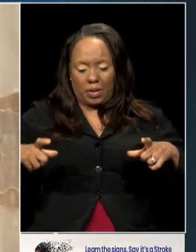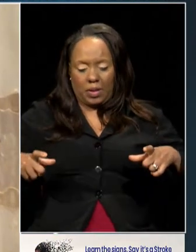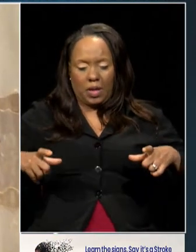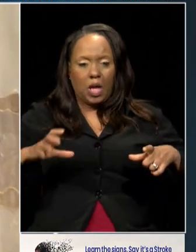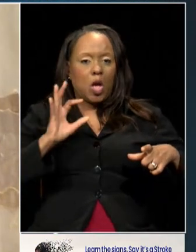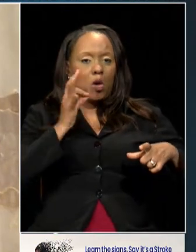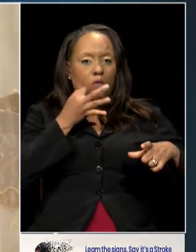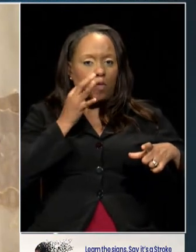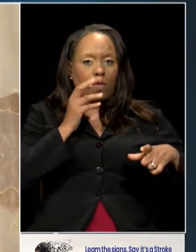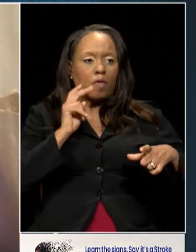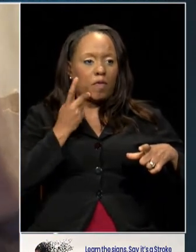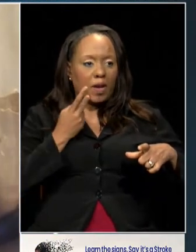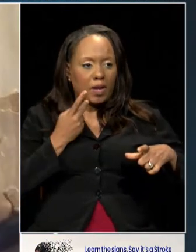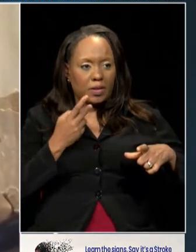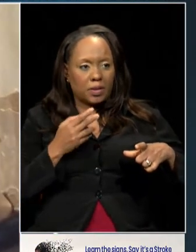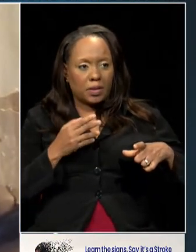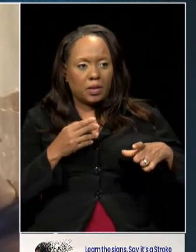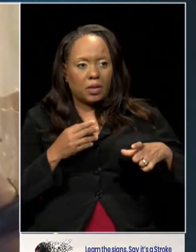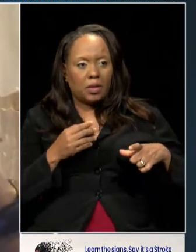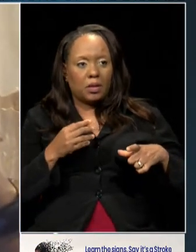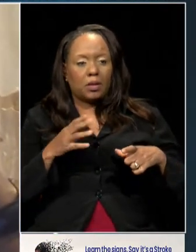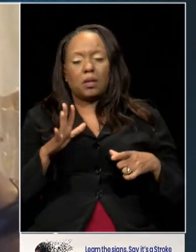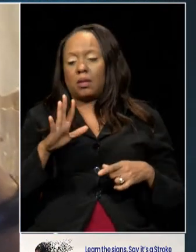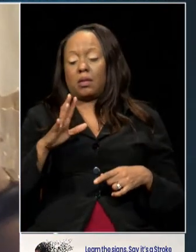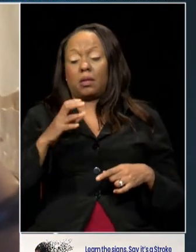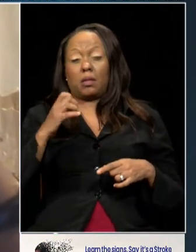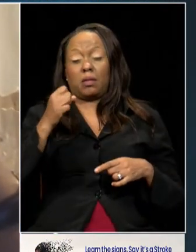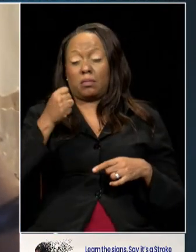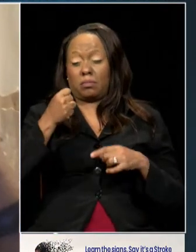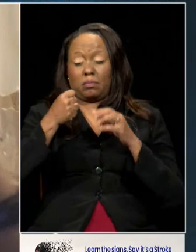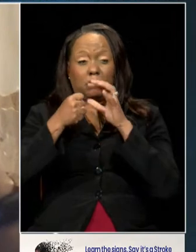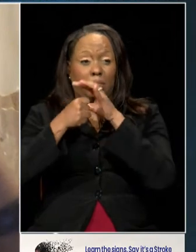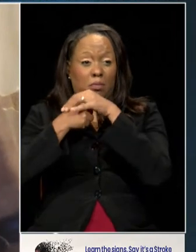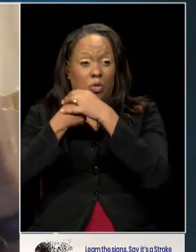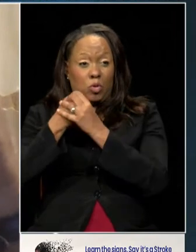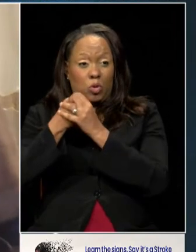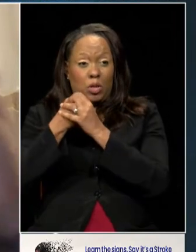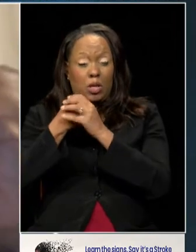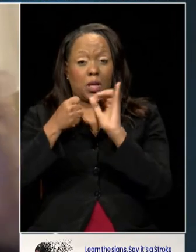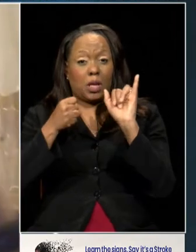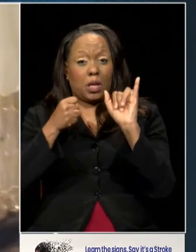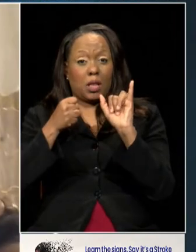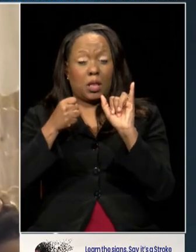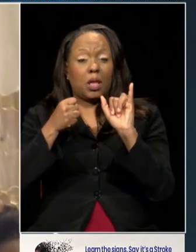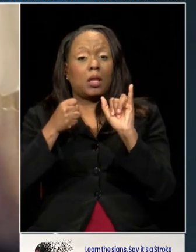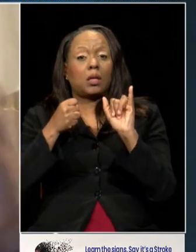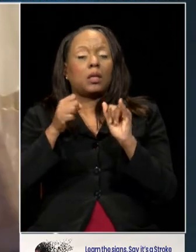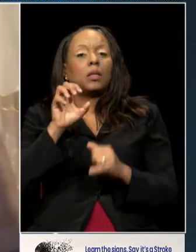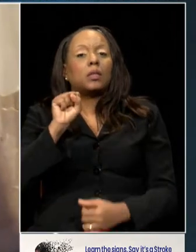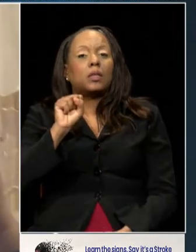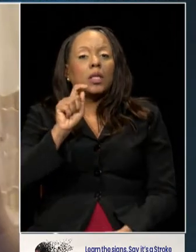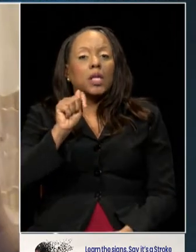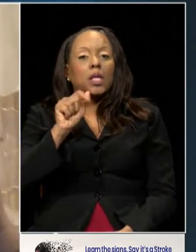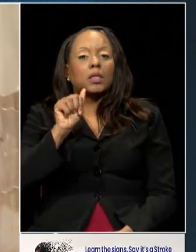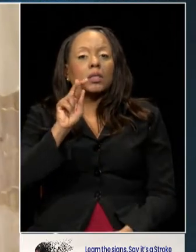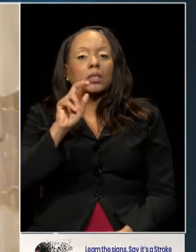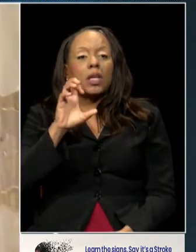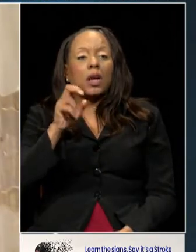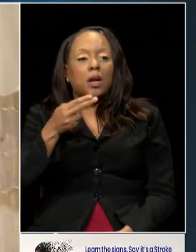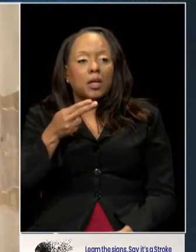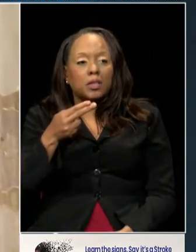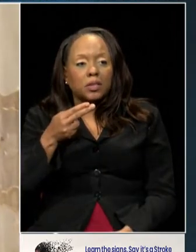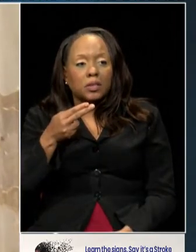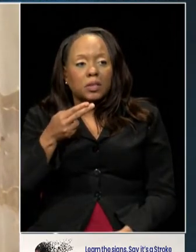and veg. Quarter of the plate, like the size of my fist, a quarter of the plate should be the starch. And the other quarter of the plate should